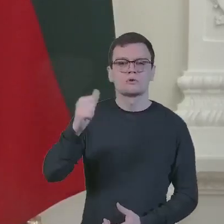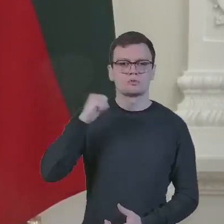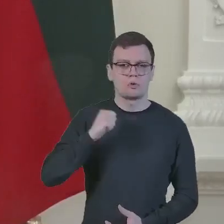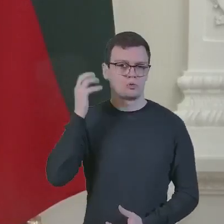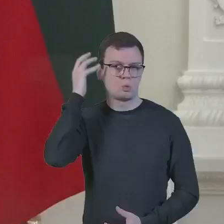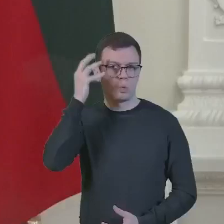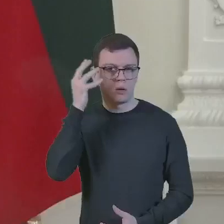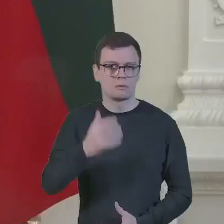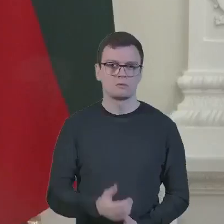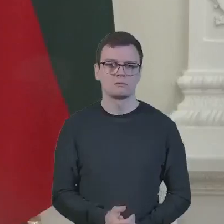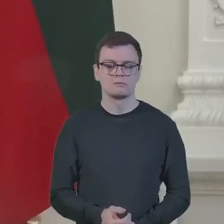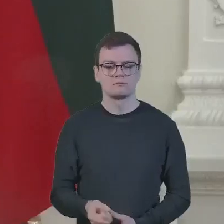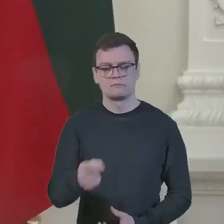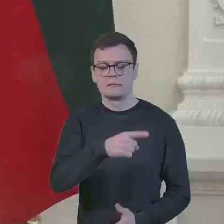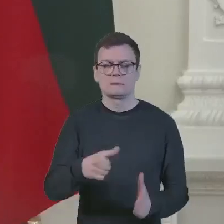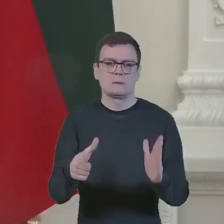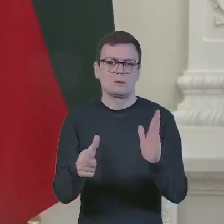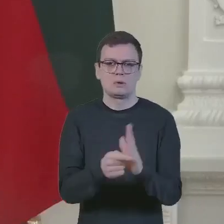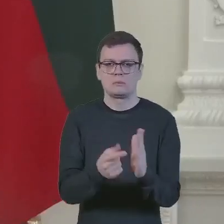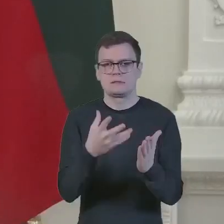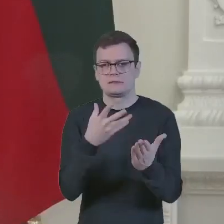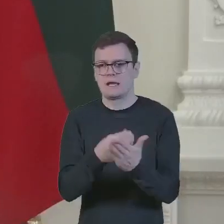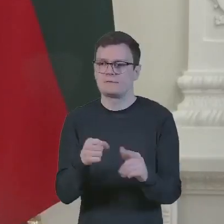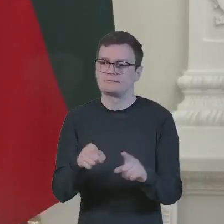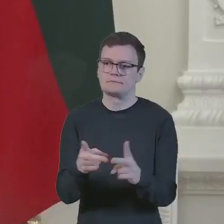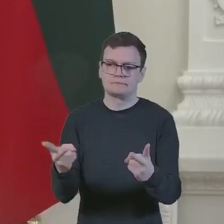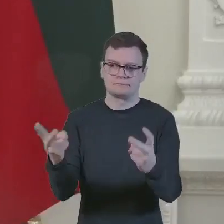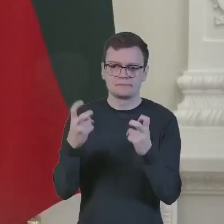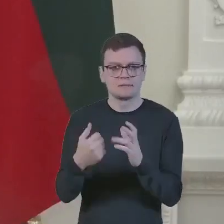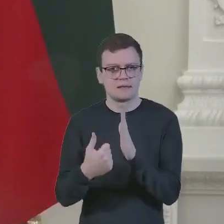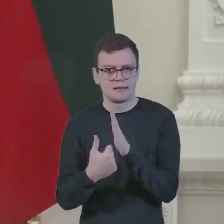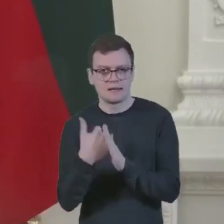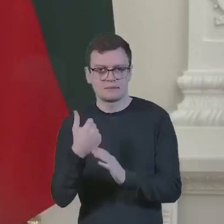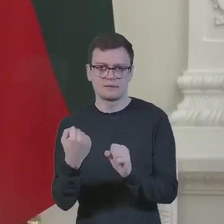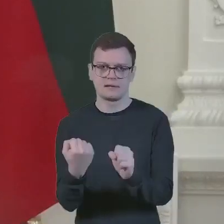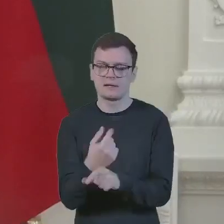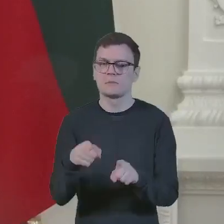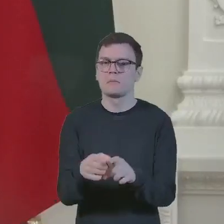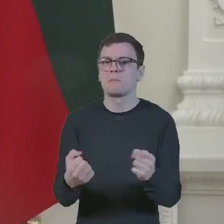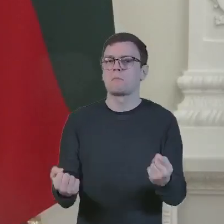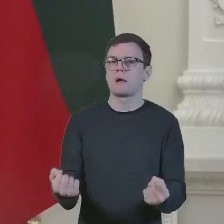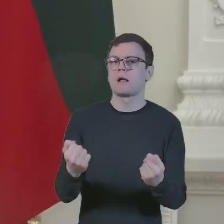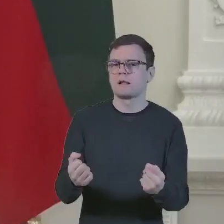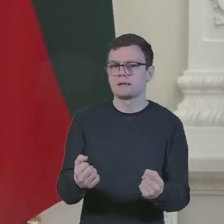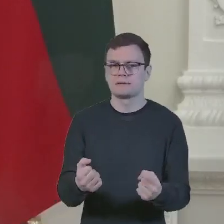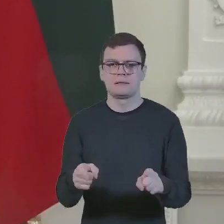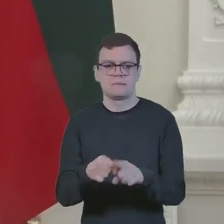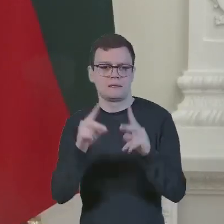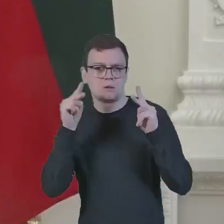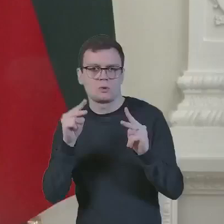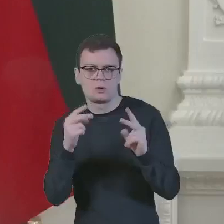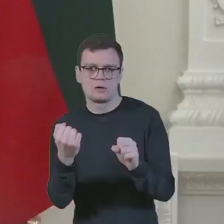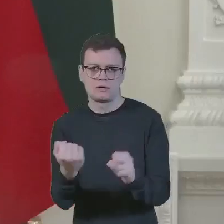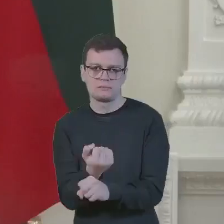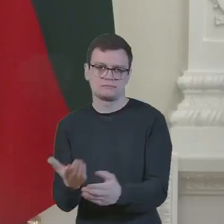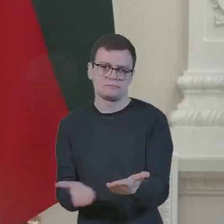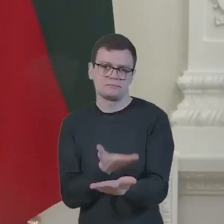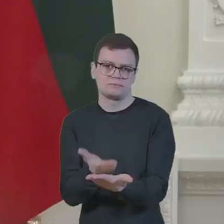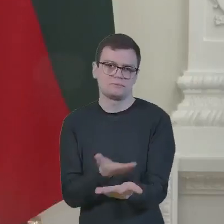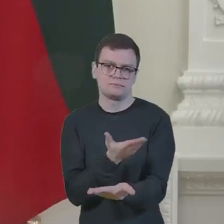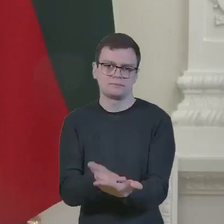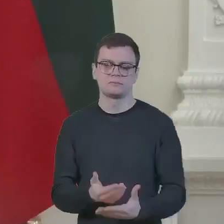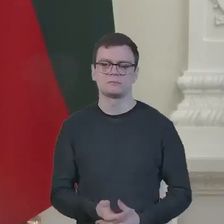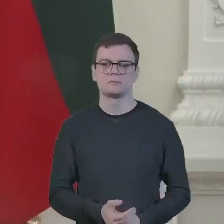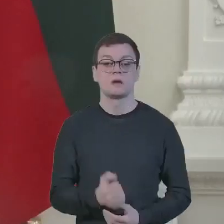Ukrainian people also think so. So we have to respect this status, and we have to uphold it.